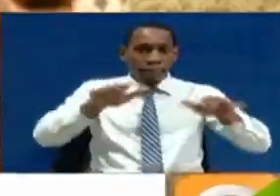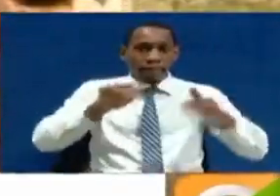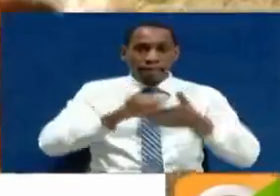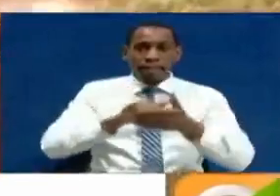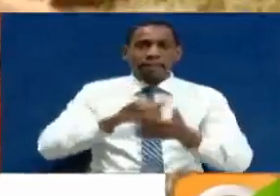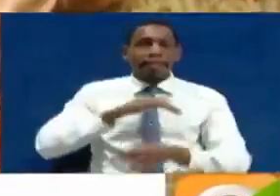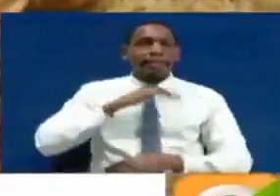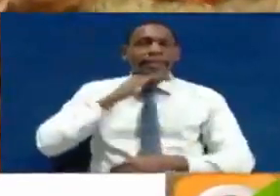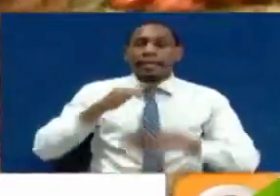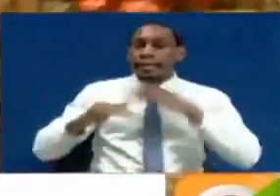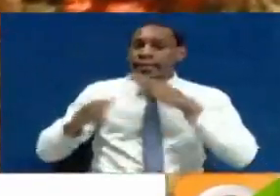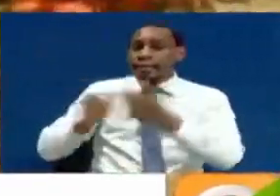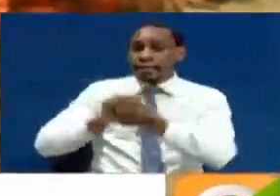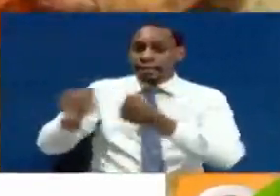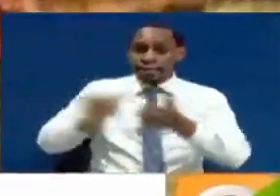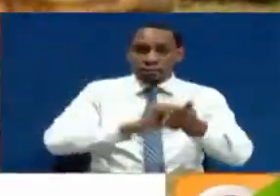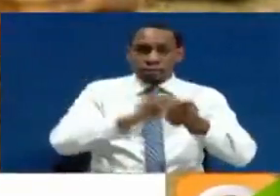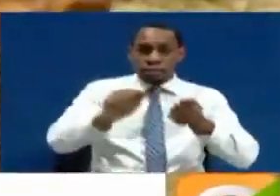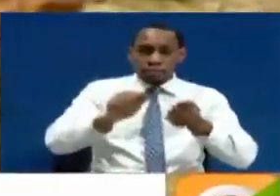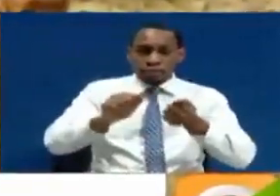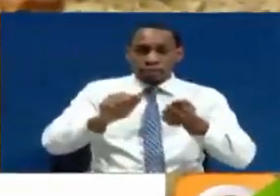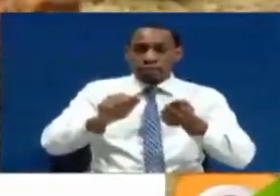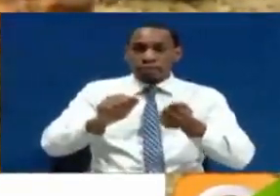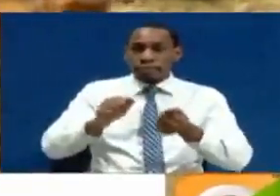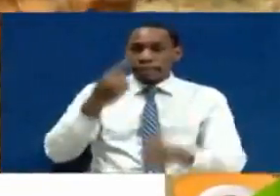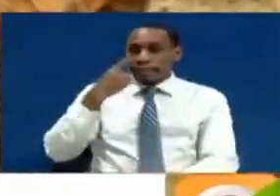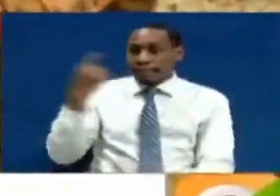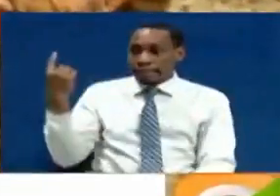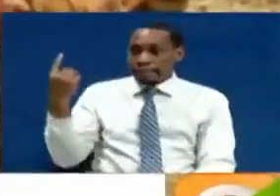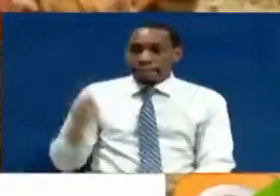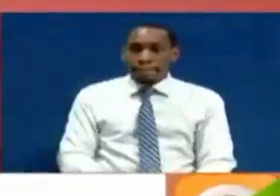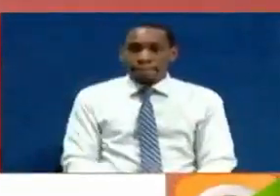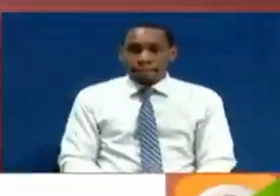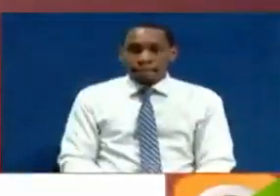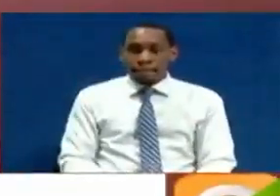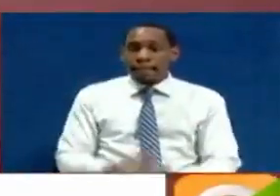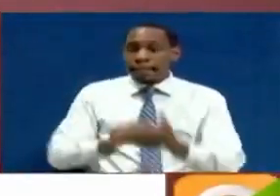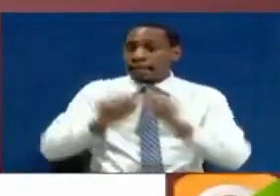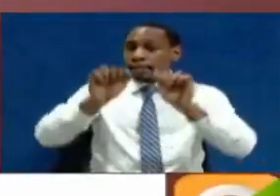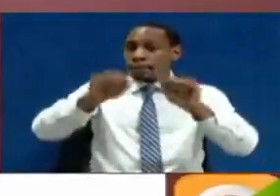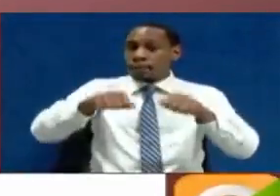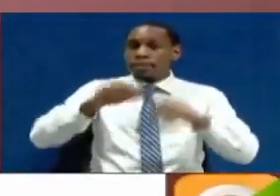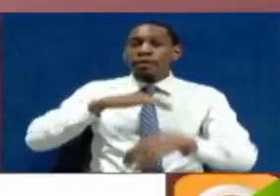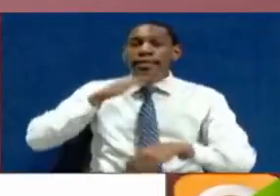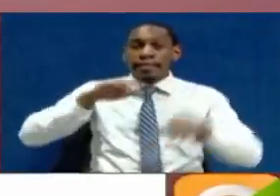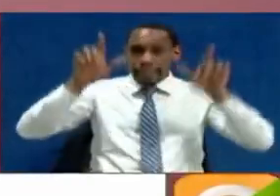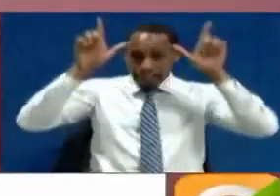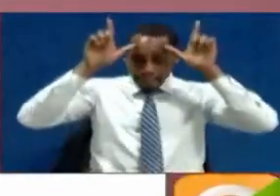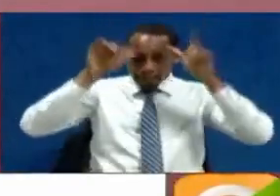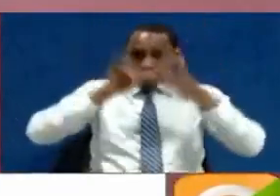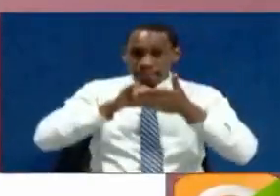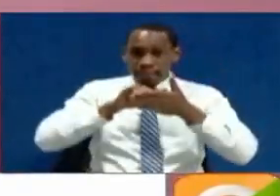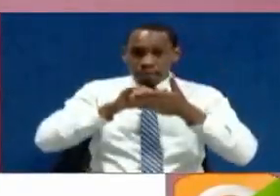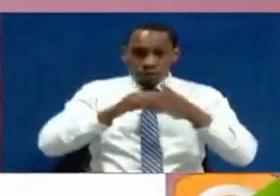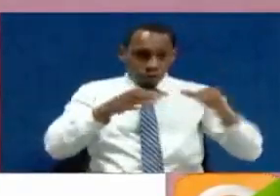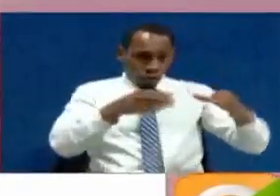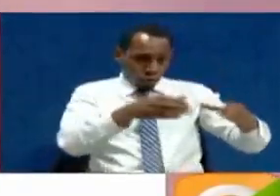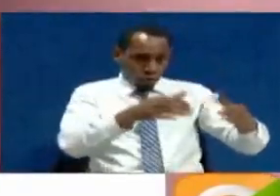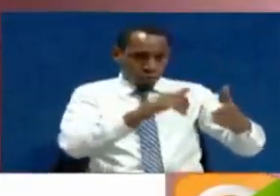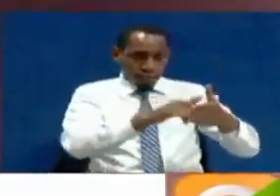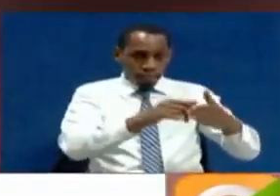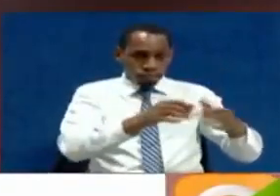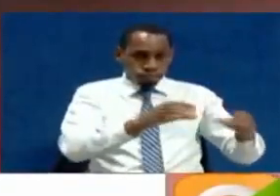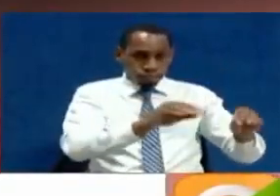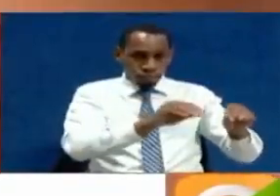trail of death and destruction left behind visible. It is likely that the dead cows were a herd that